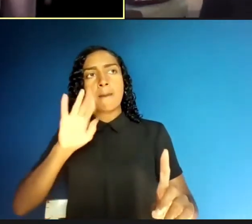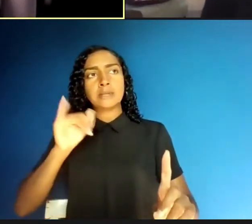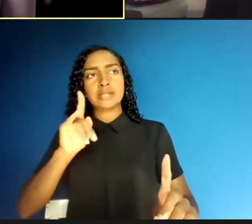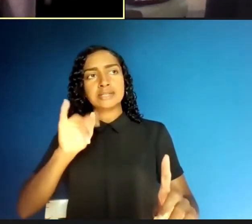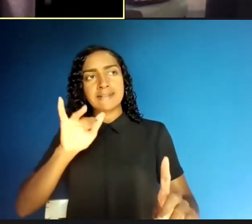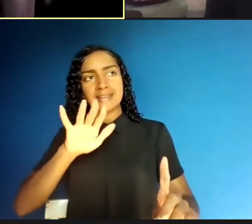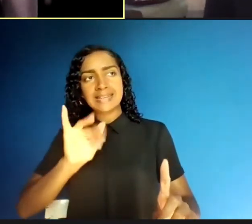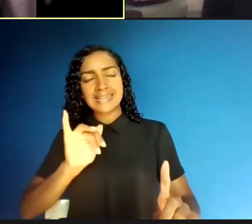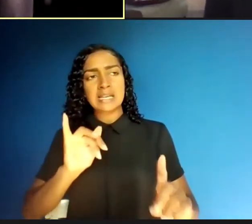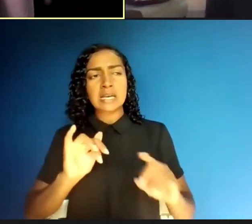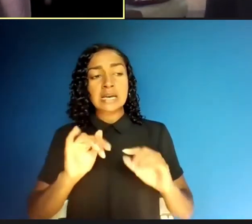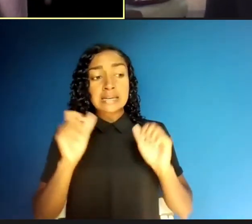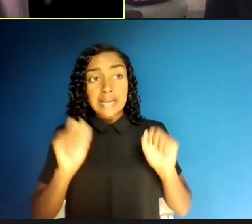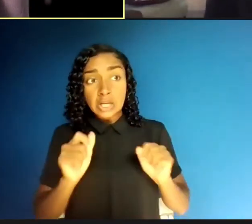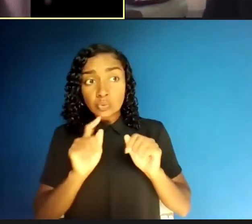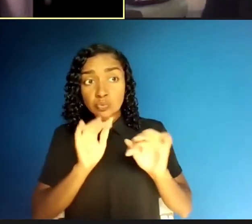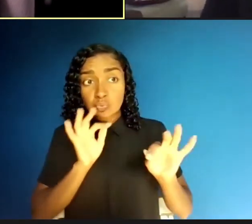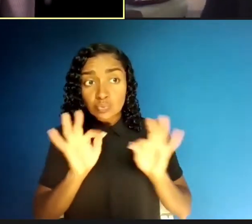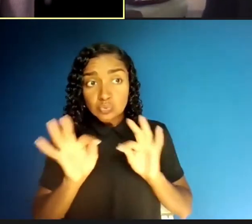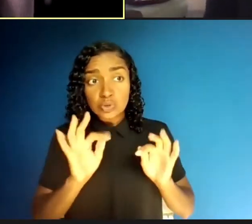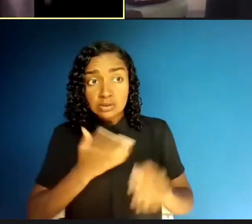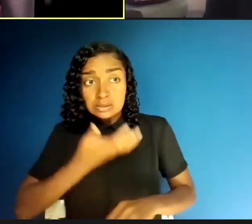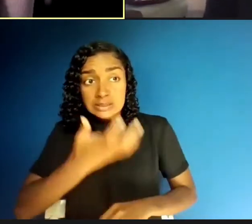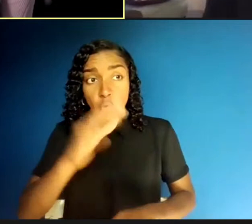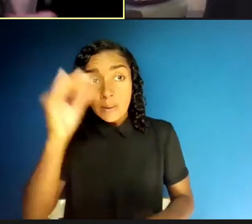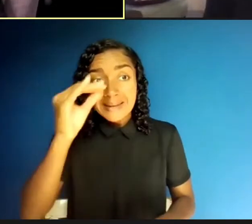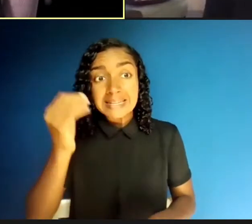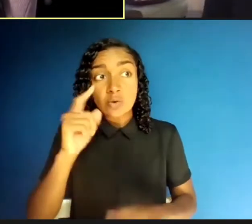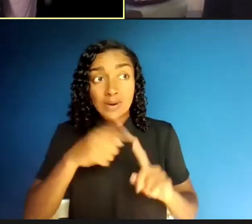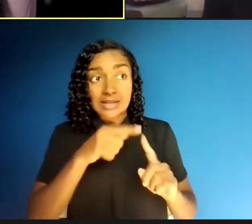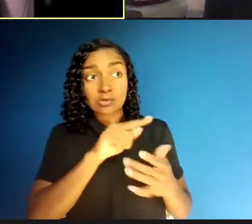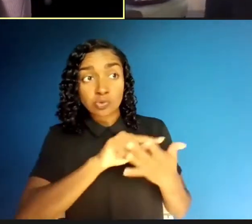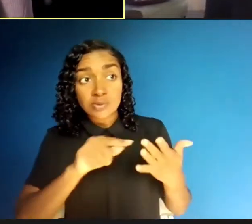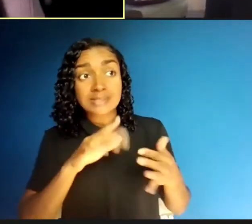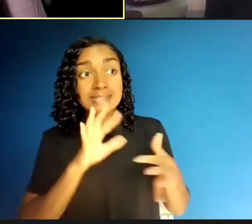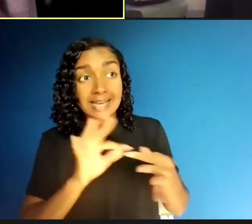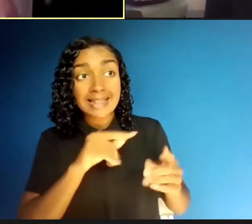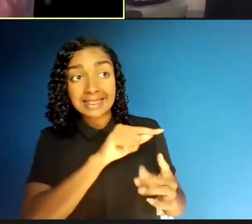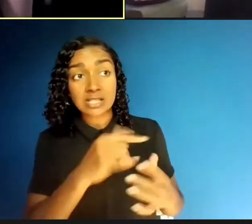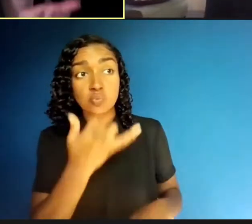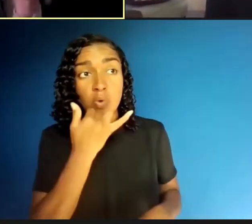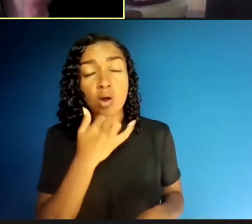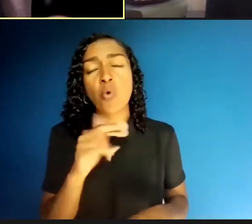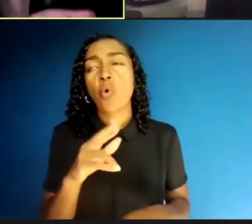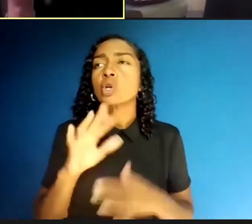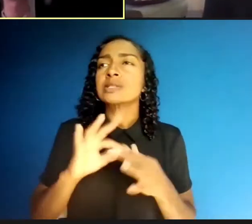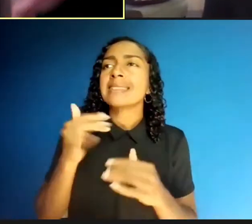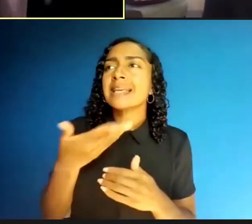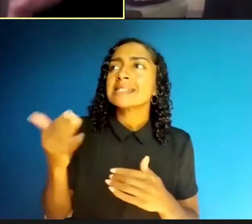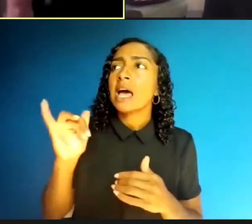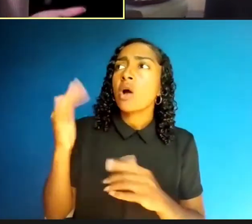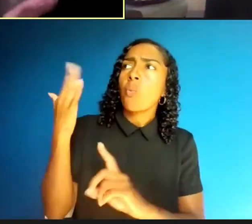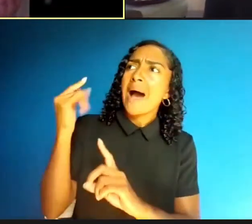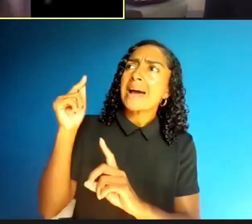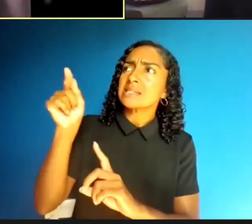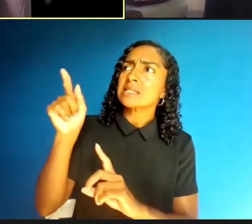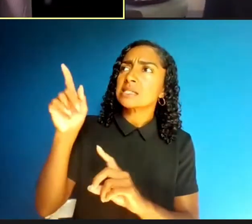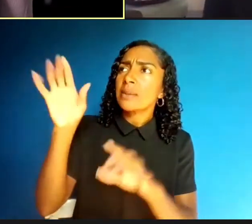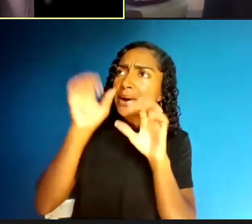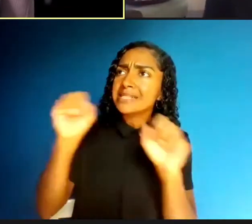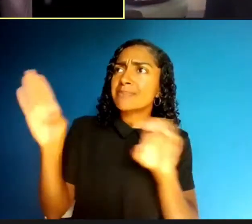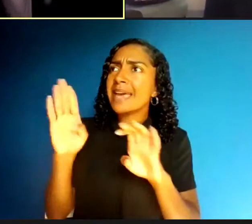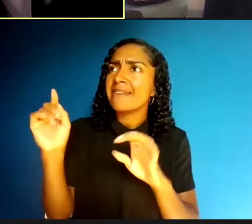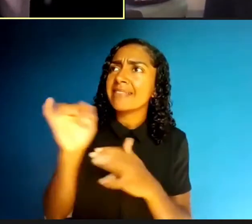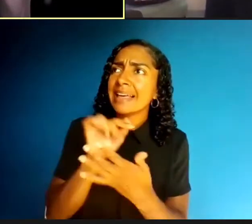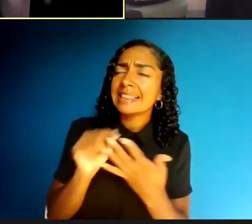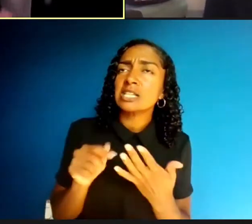like say that, oh yeah, this is wrong, or when you're saying things like, well, why does the president say something like this, or trying to play this both sidesism? I